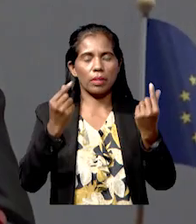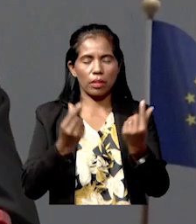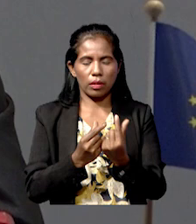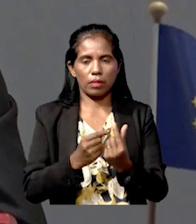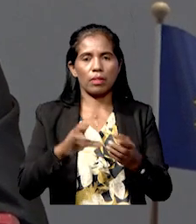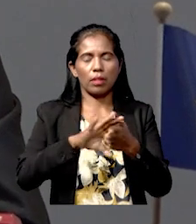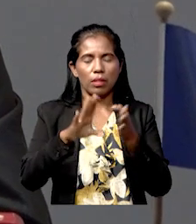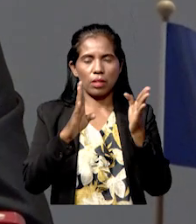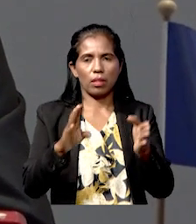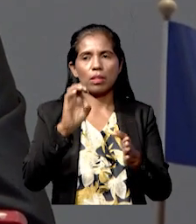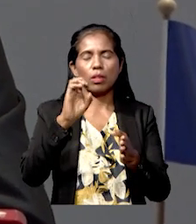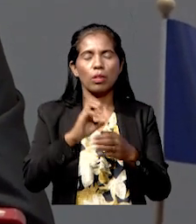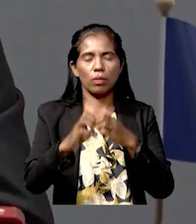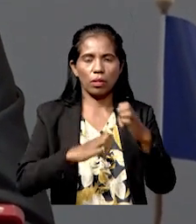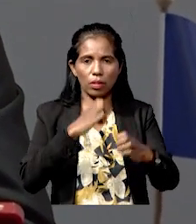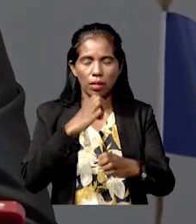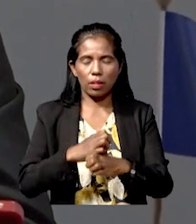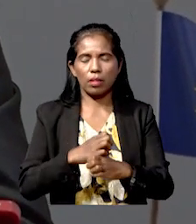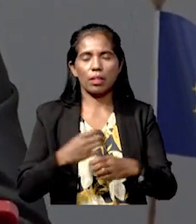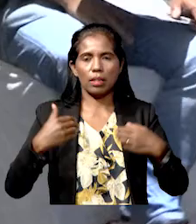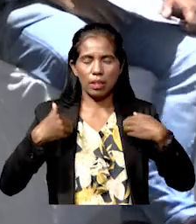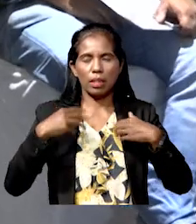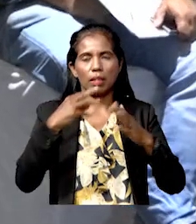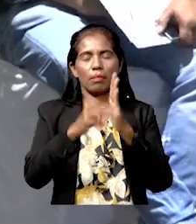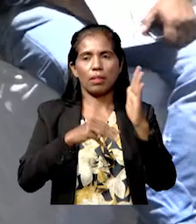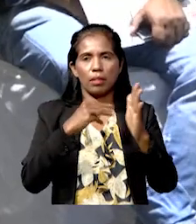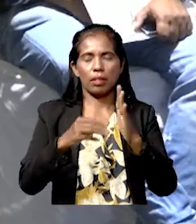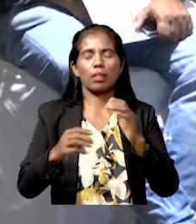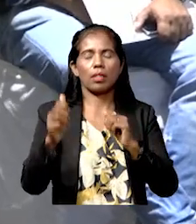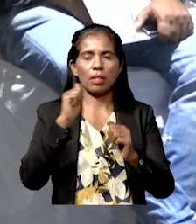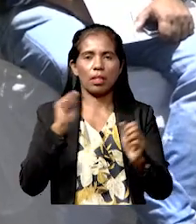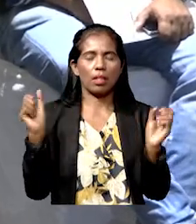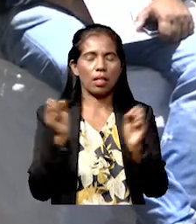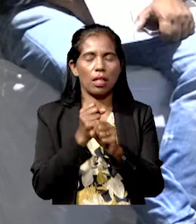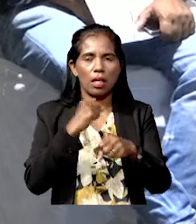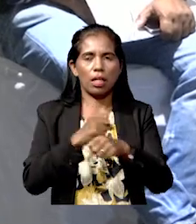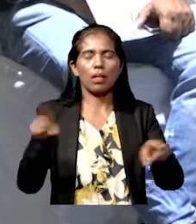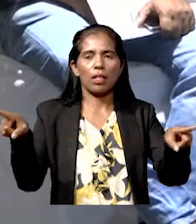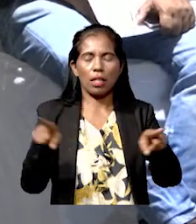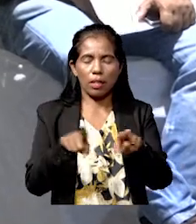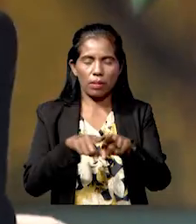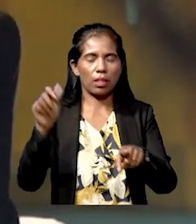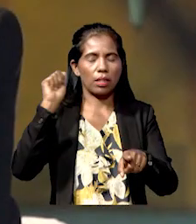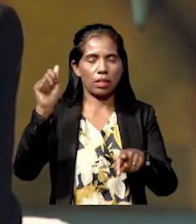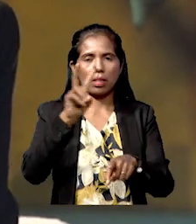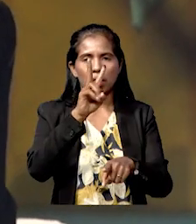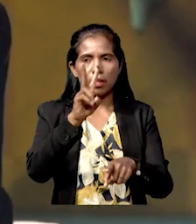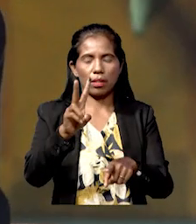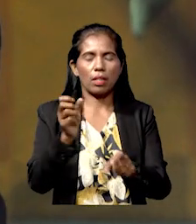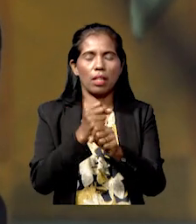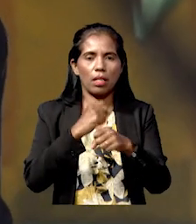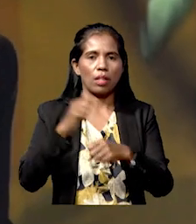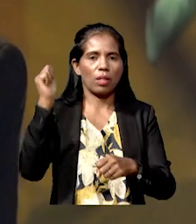Eleitorál União Europea nota katak, iha media balung nia cobertura lahalo balansu ba candidato na enrua durante